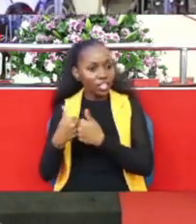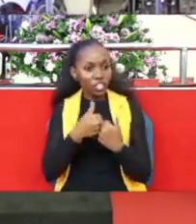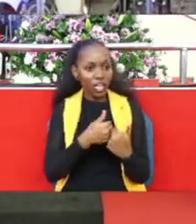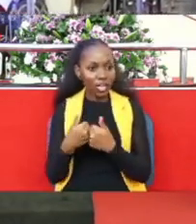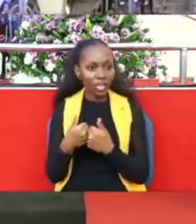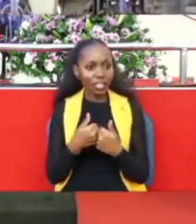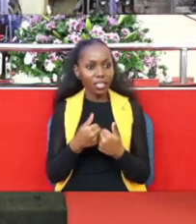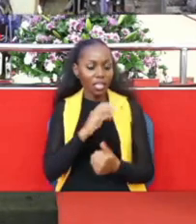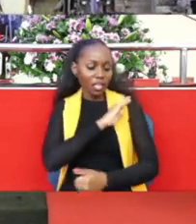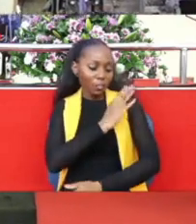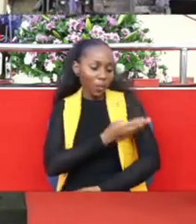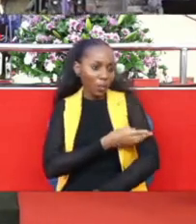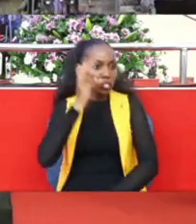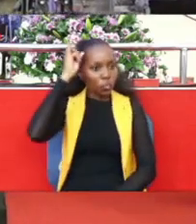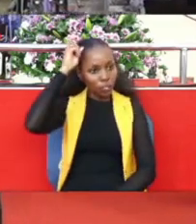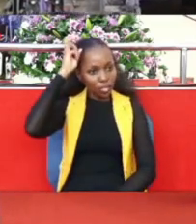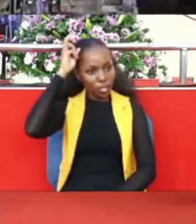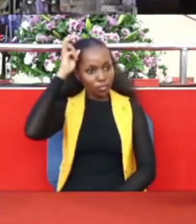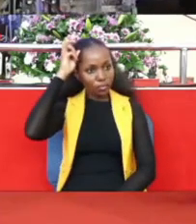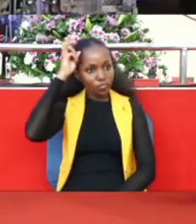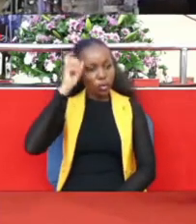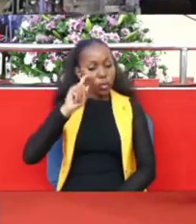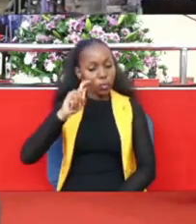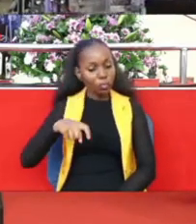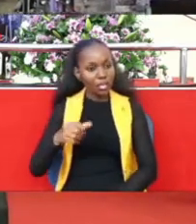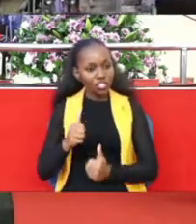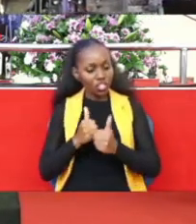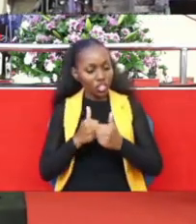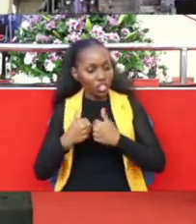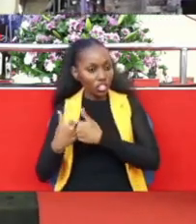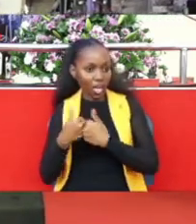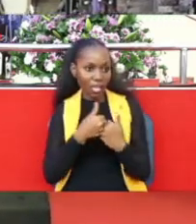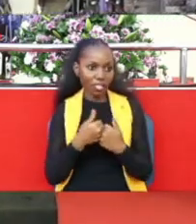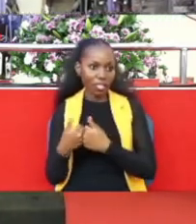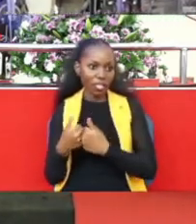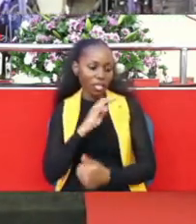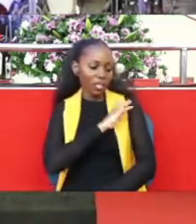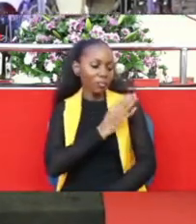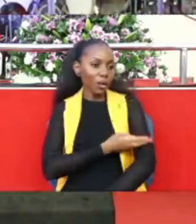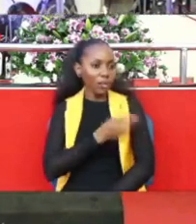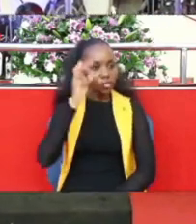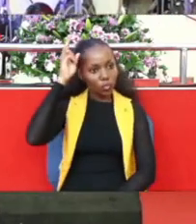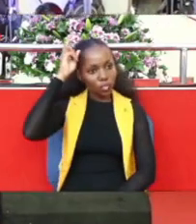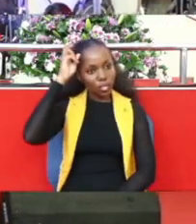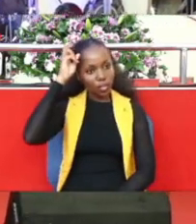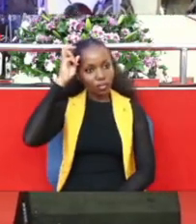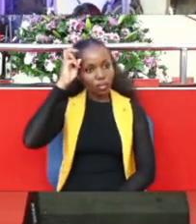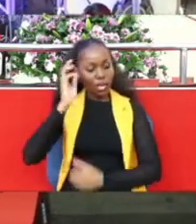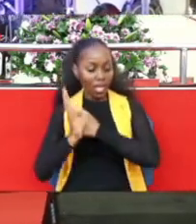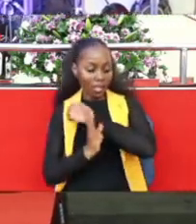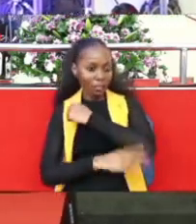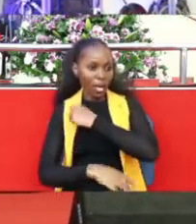And challenge the powers. And challenge the rulers. When the rulers